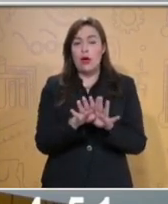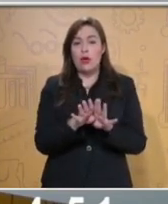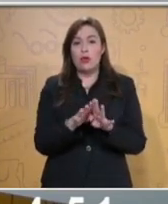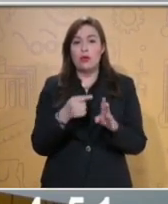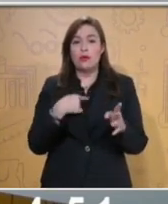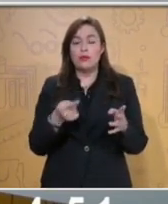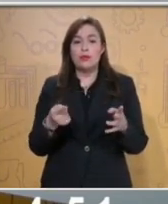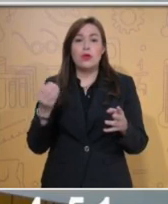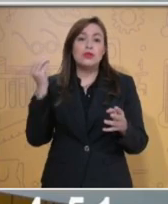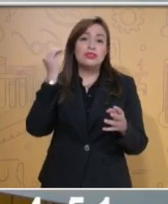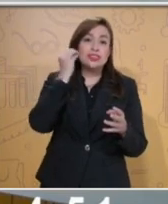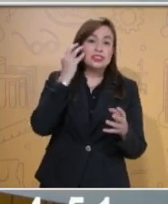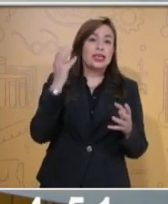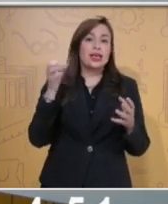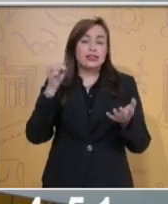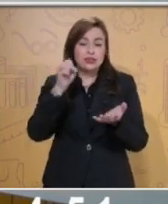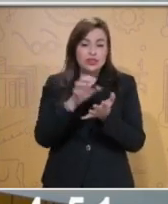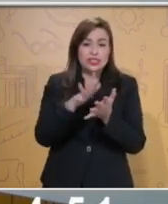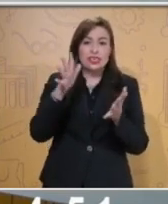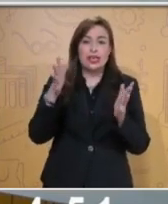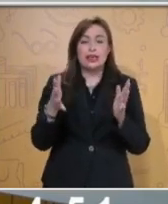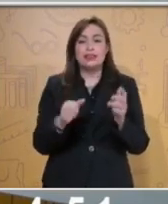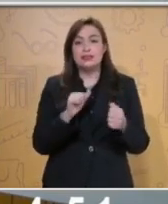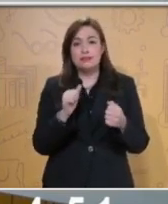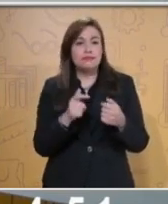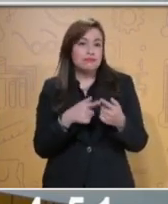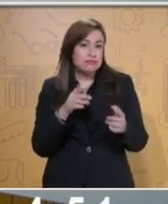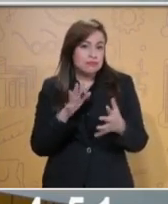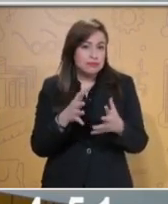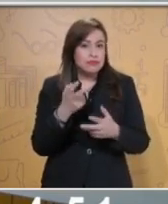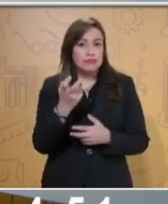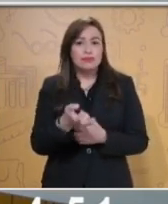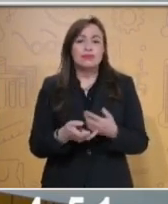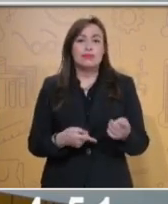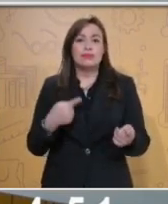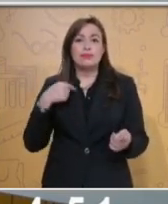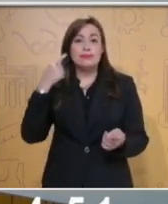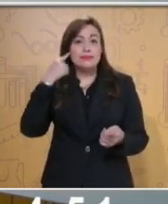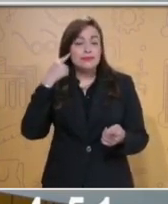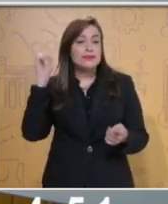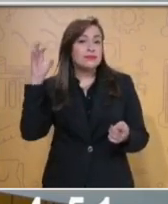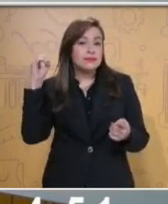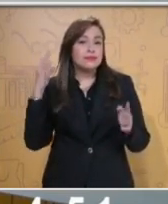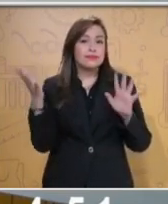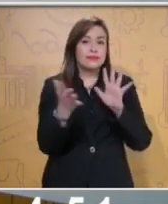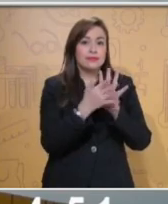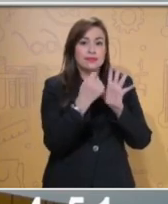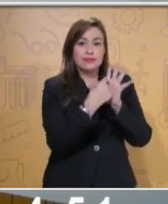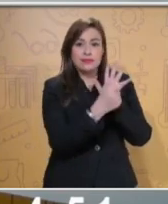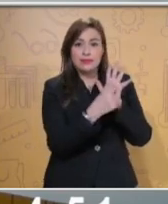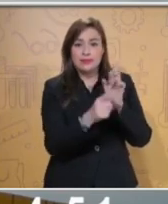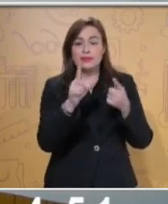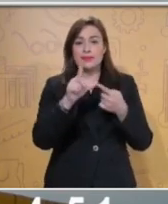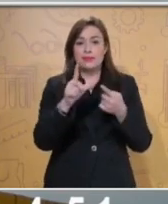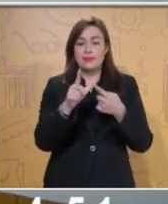to the cheeks, okay? So we can relate them or match them doing this.